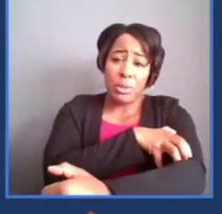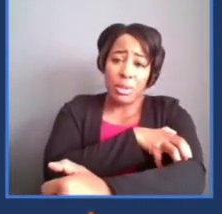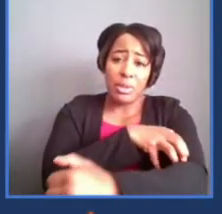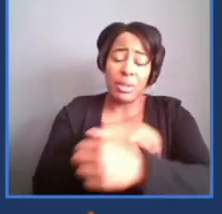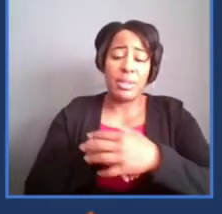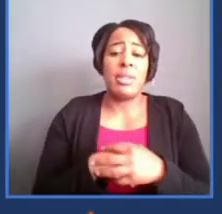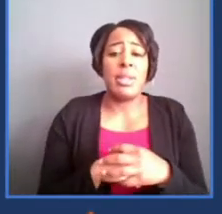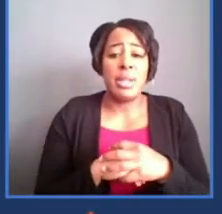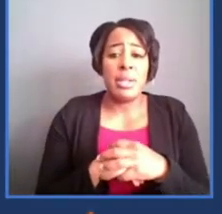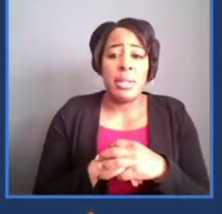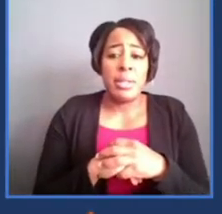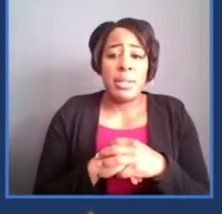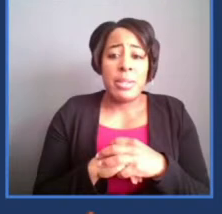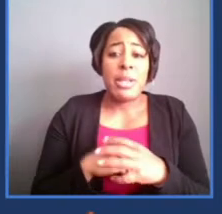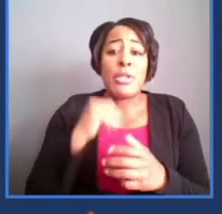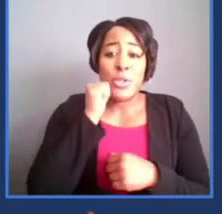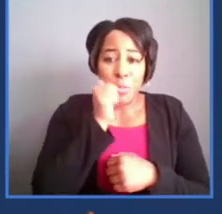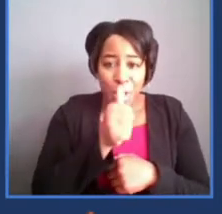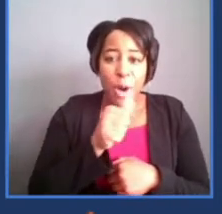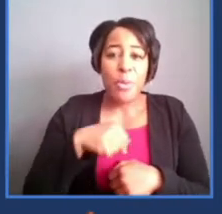Tomorrow we make history.